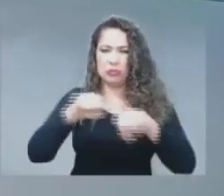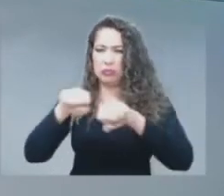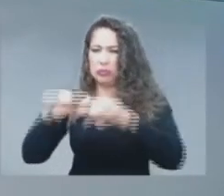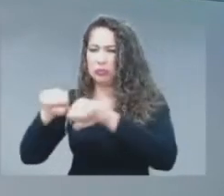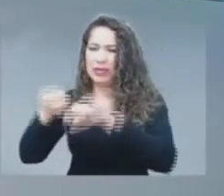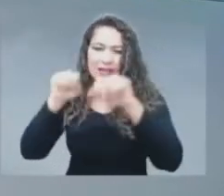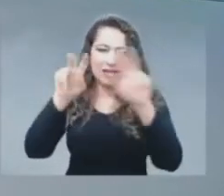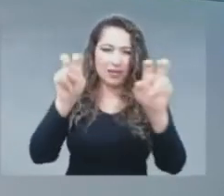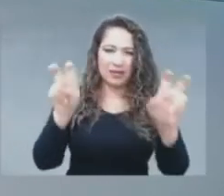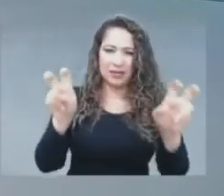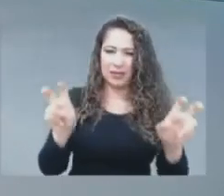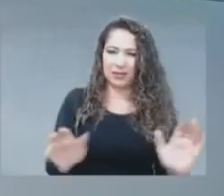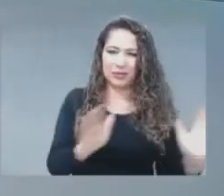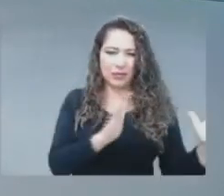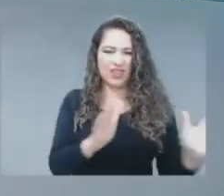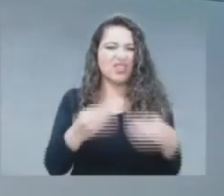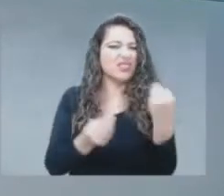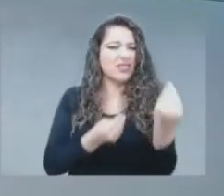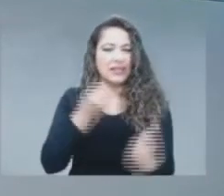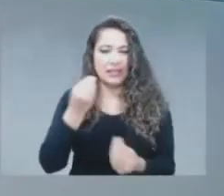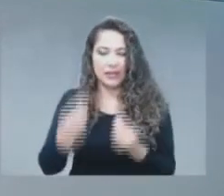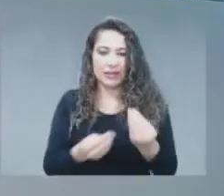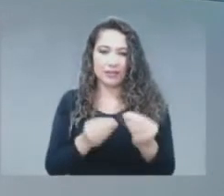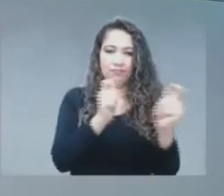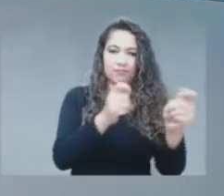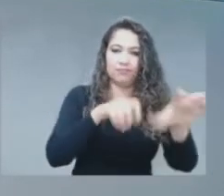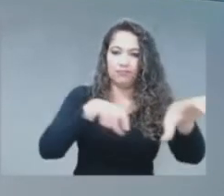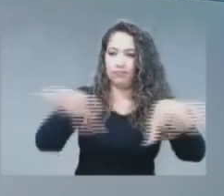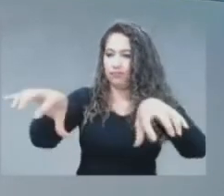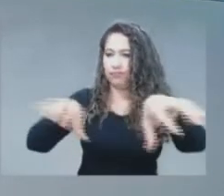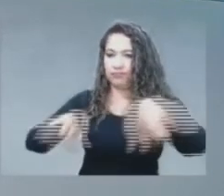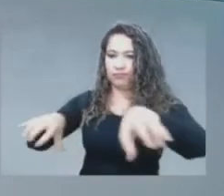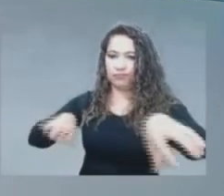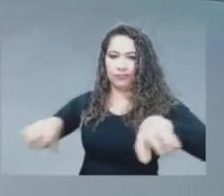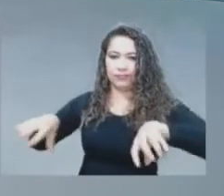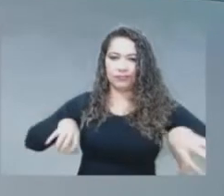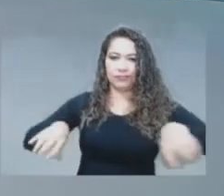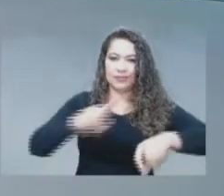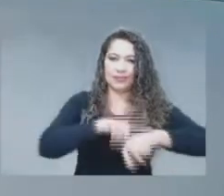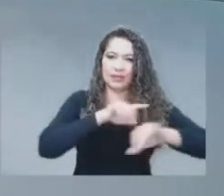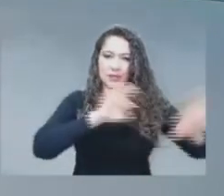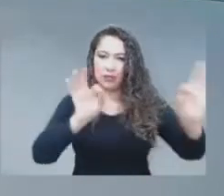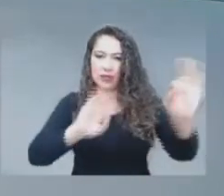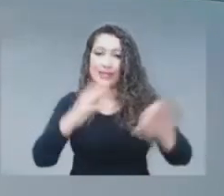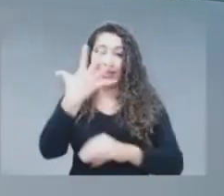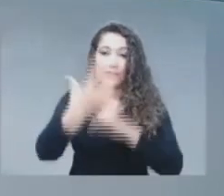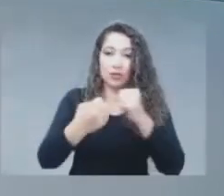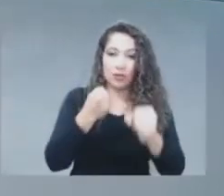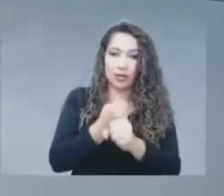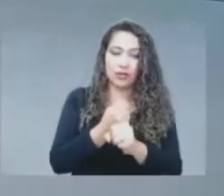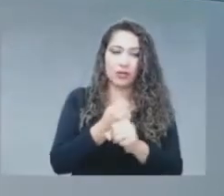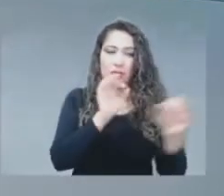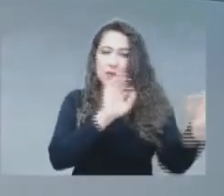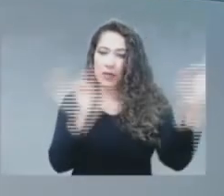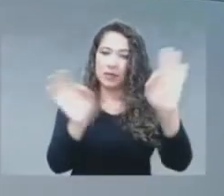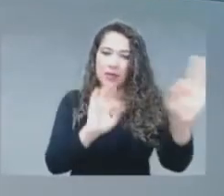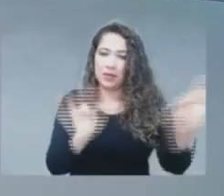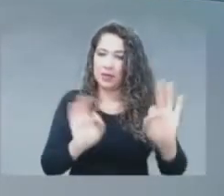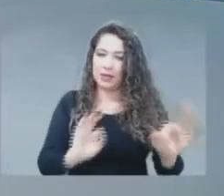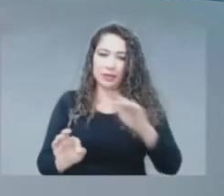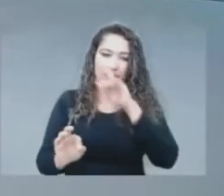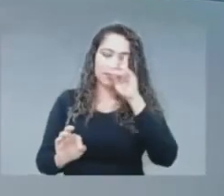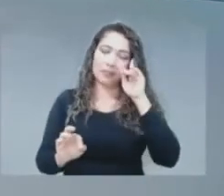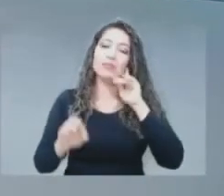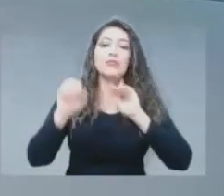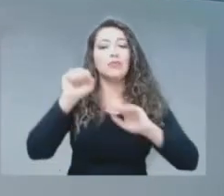we have 24 working fronts. But how we're going to do it? We're going to do so in times during these 5 years, so that we